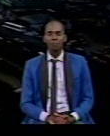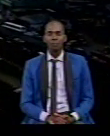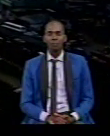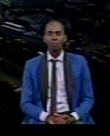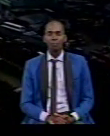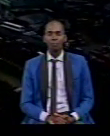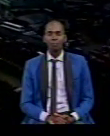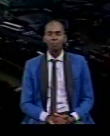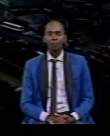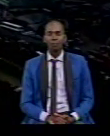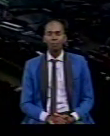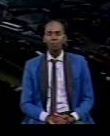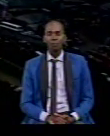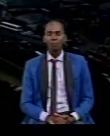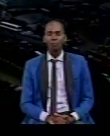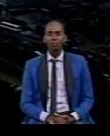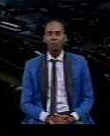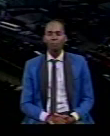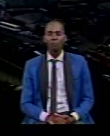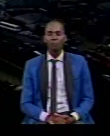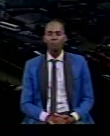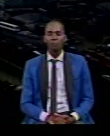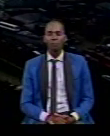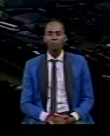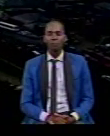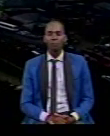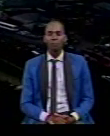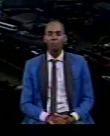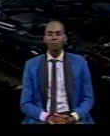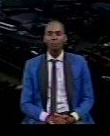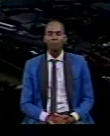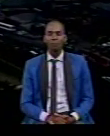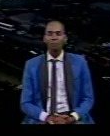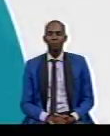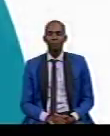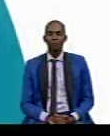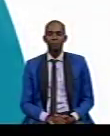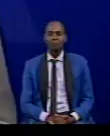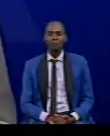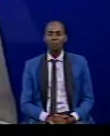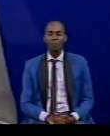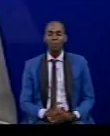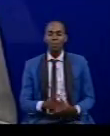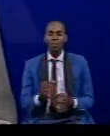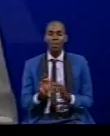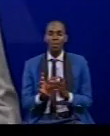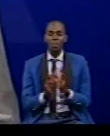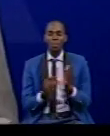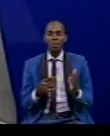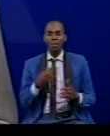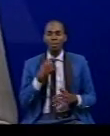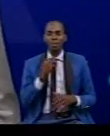For those of us in Oshogbo here, it will be holding at our headquarters church, Power Line.